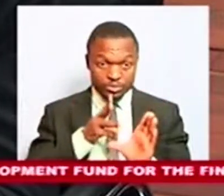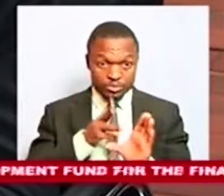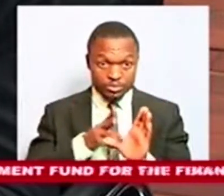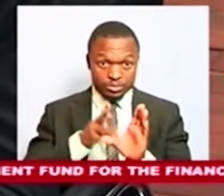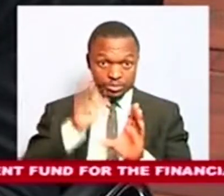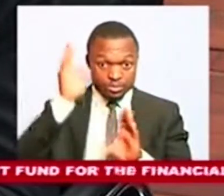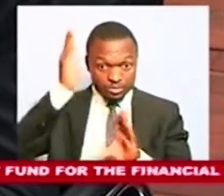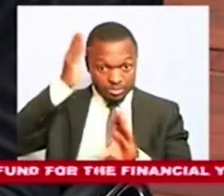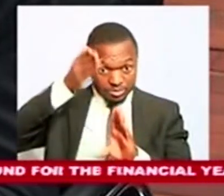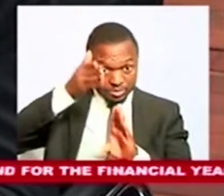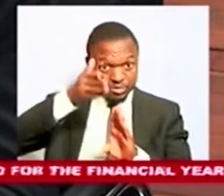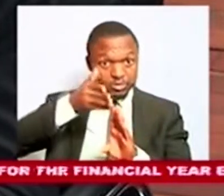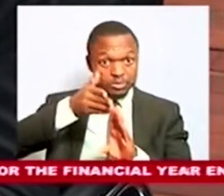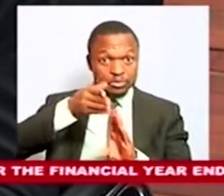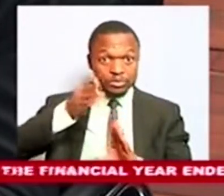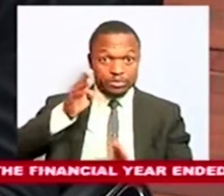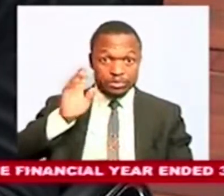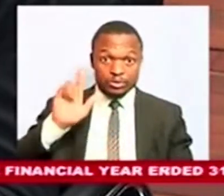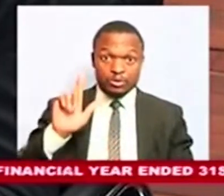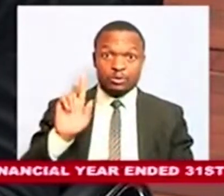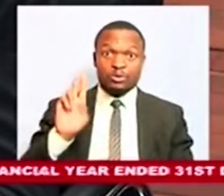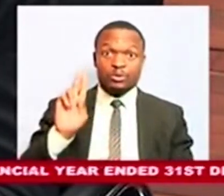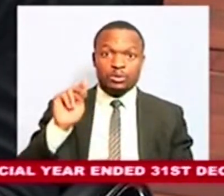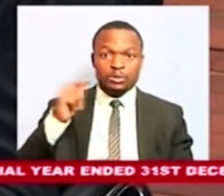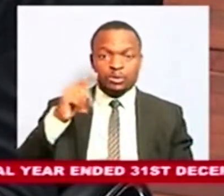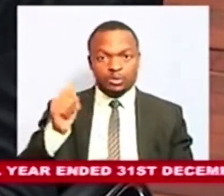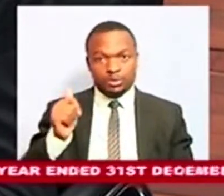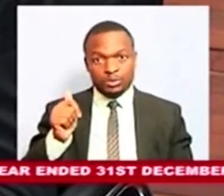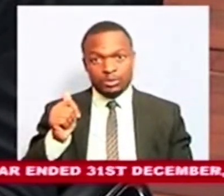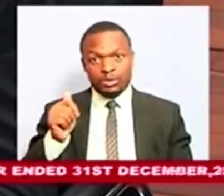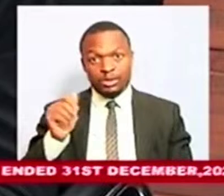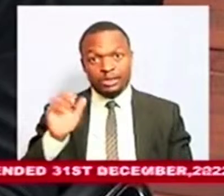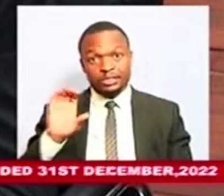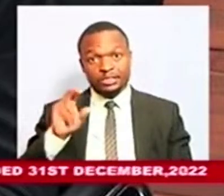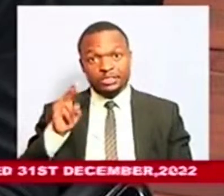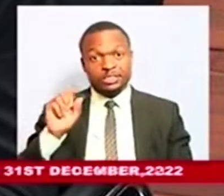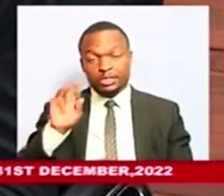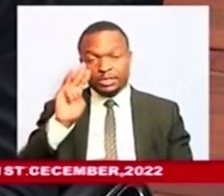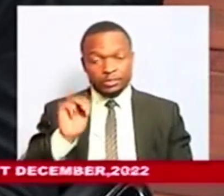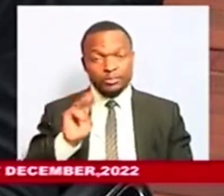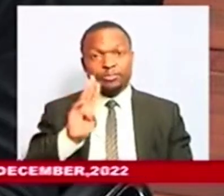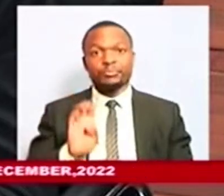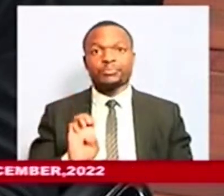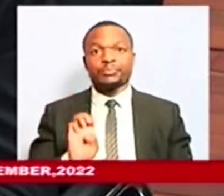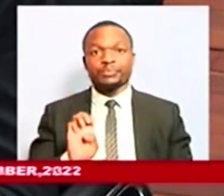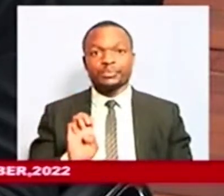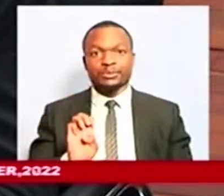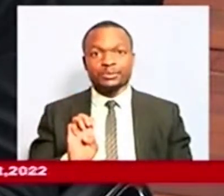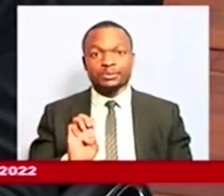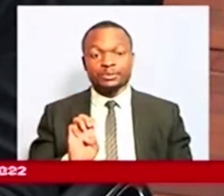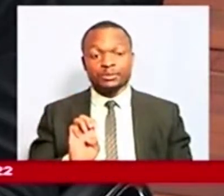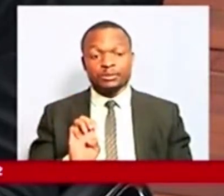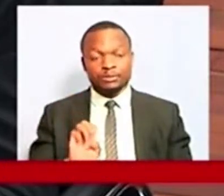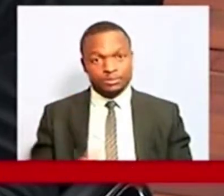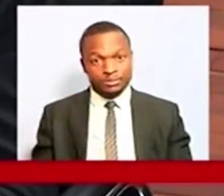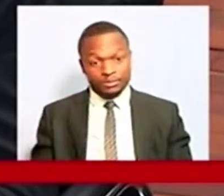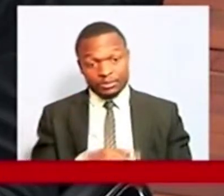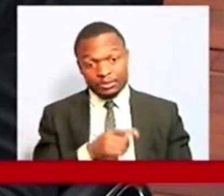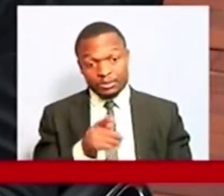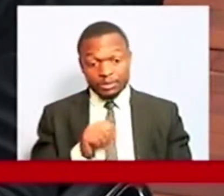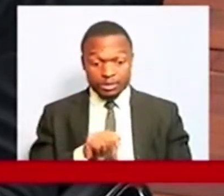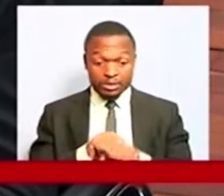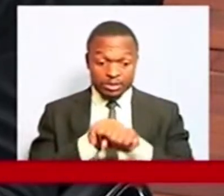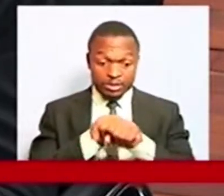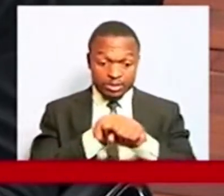specific for Benson Ilunga and Stephen Chengo being being logistics for